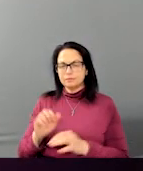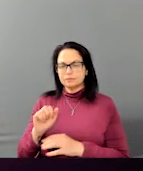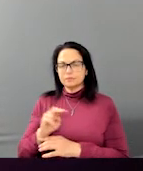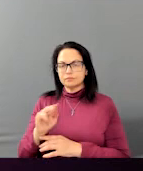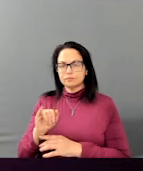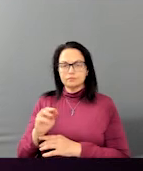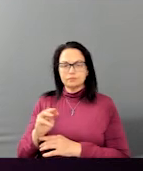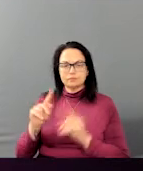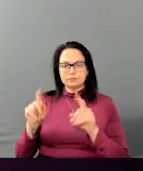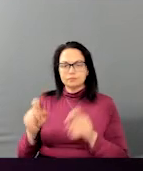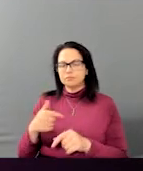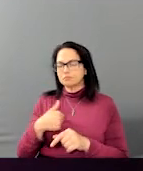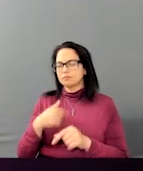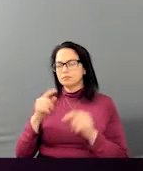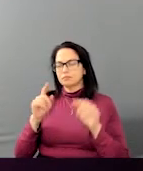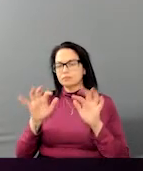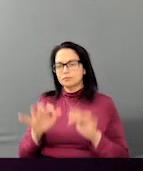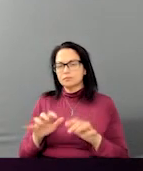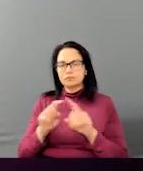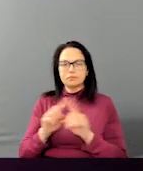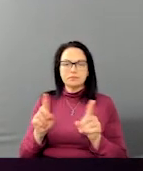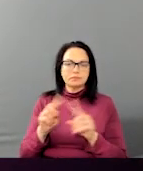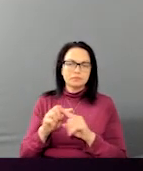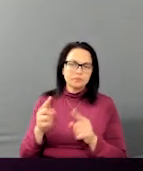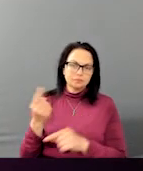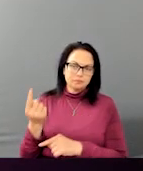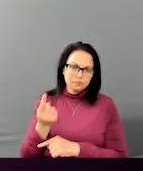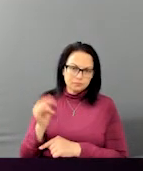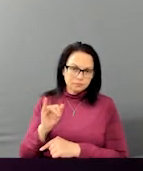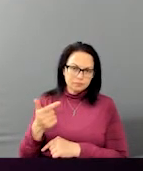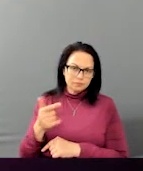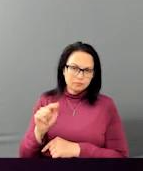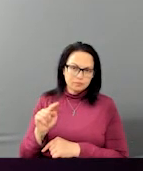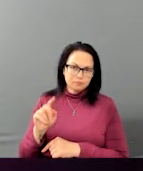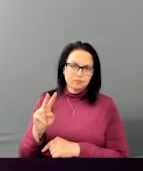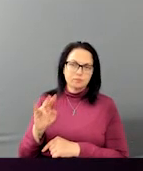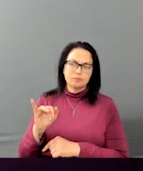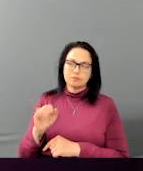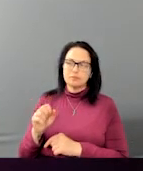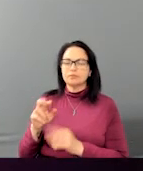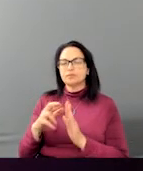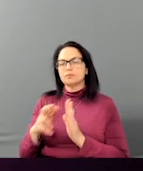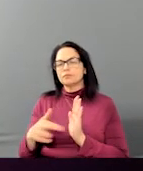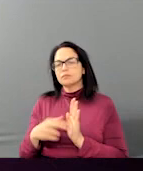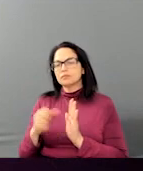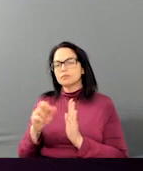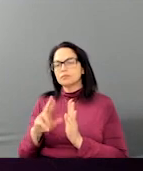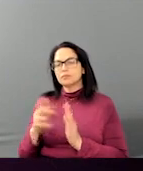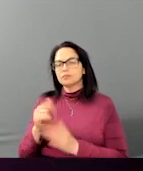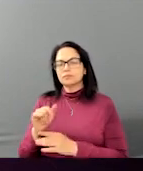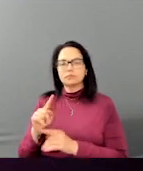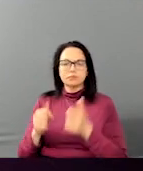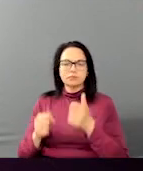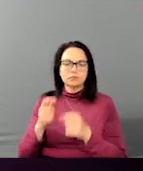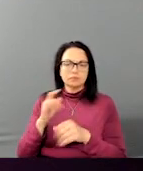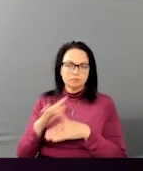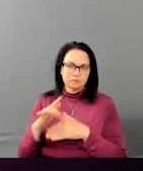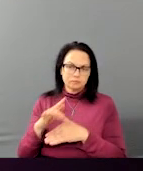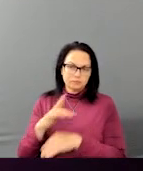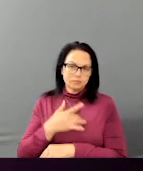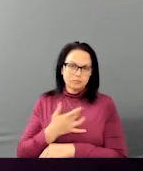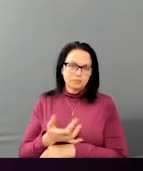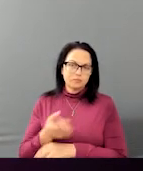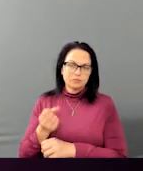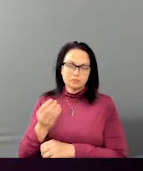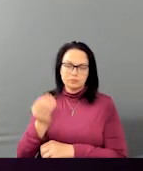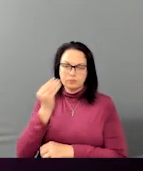bit differently. But some things like get by role or get by text even aren't available. So you just